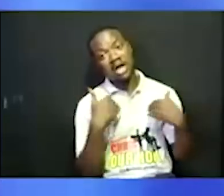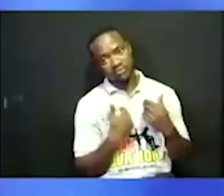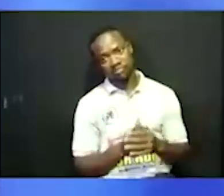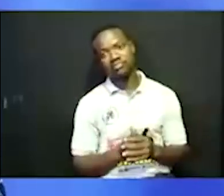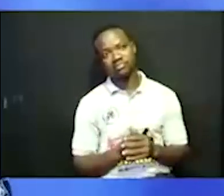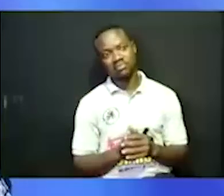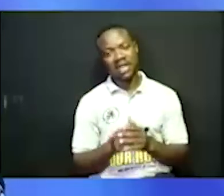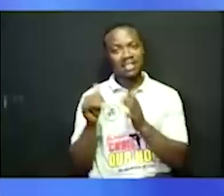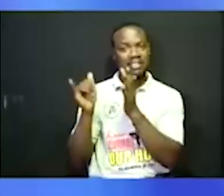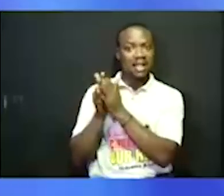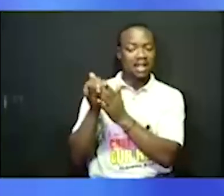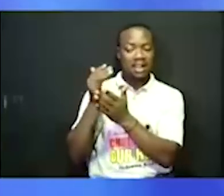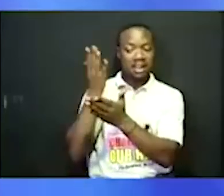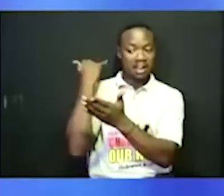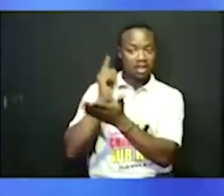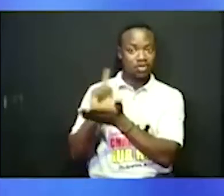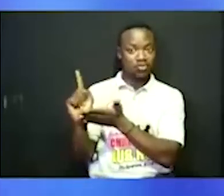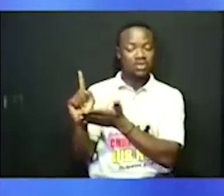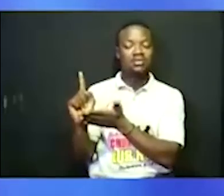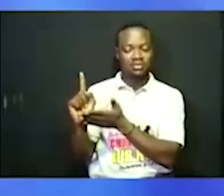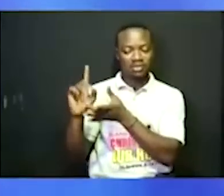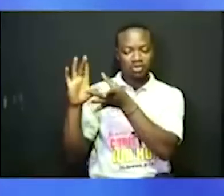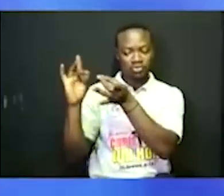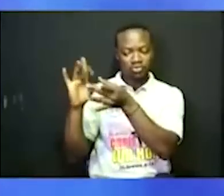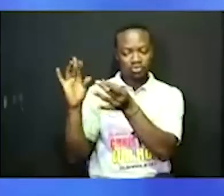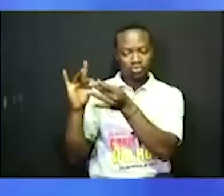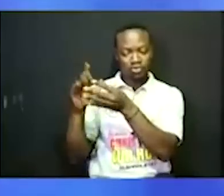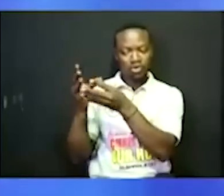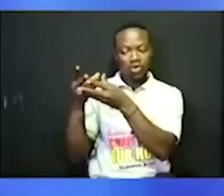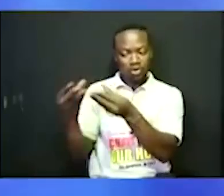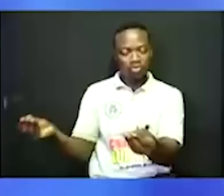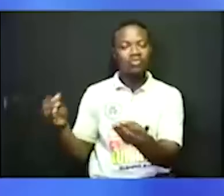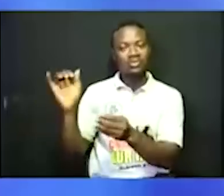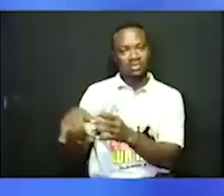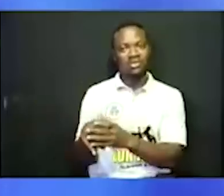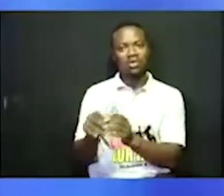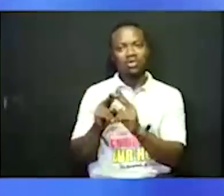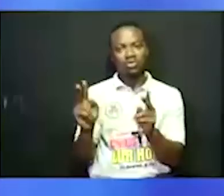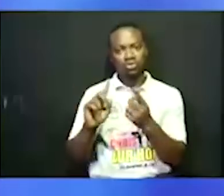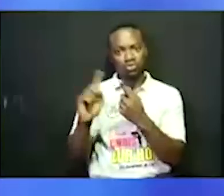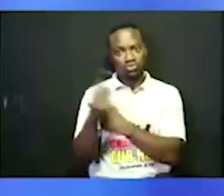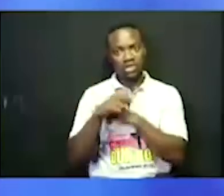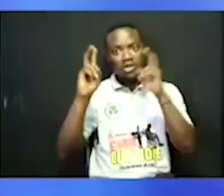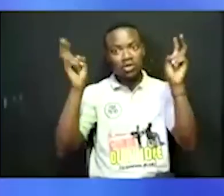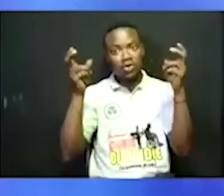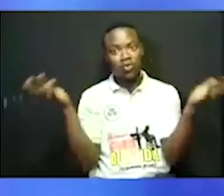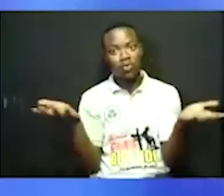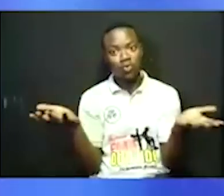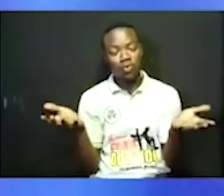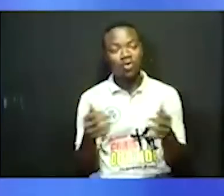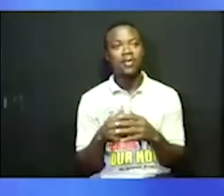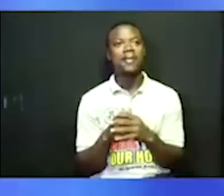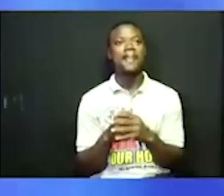ended last week. So today my topic is simple. I